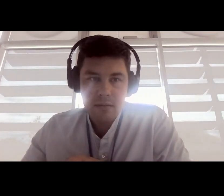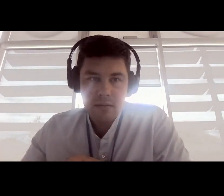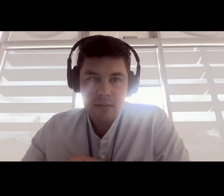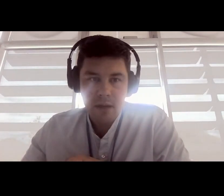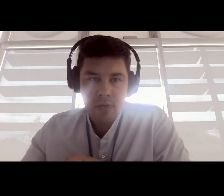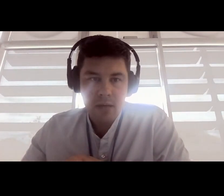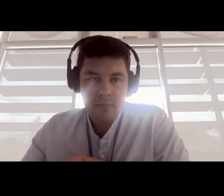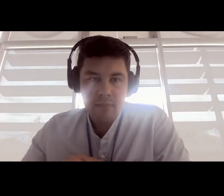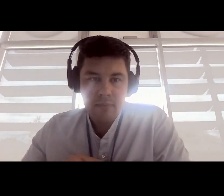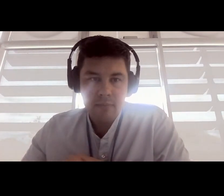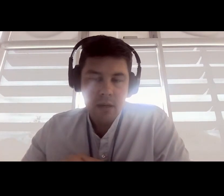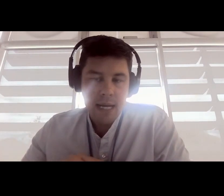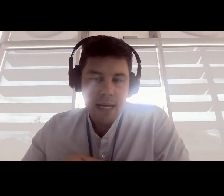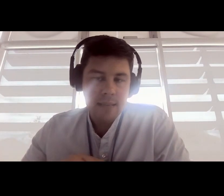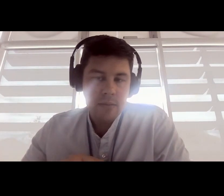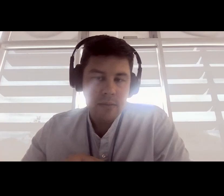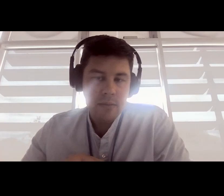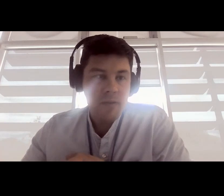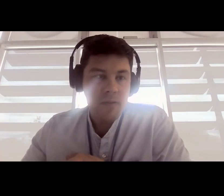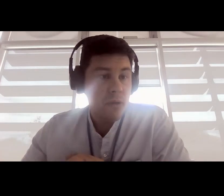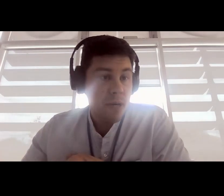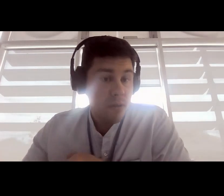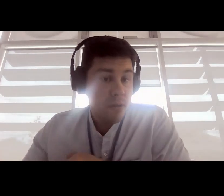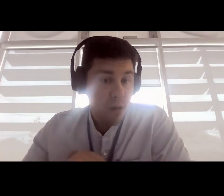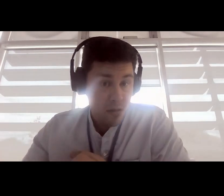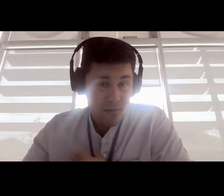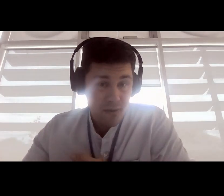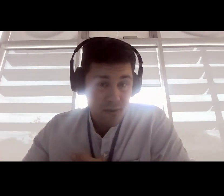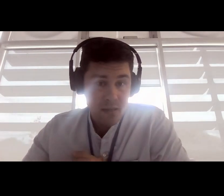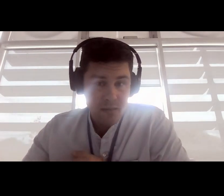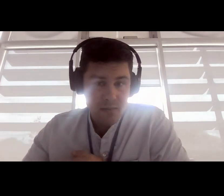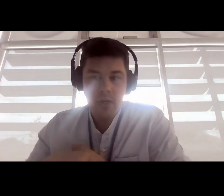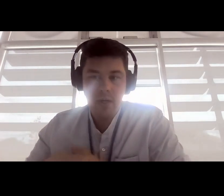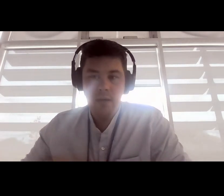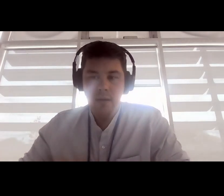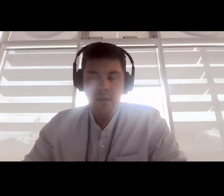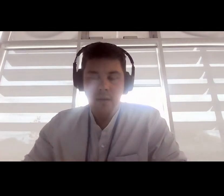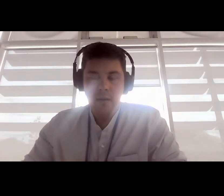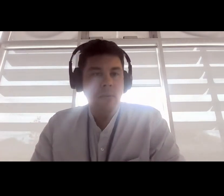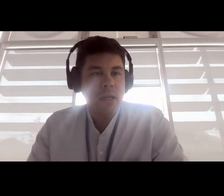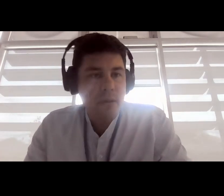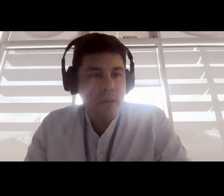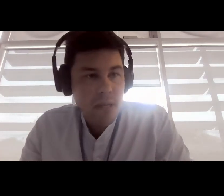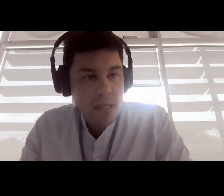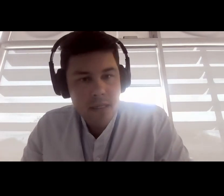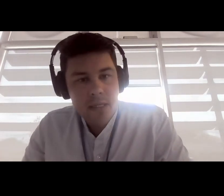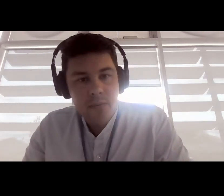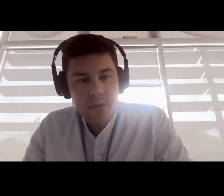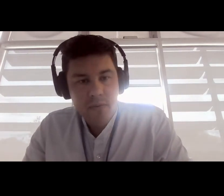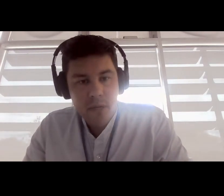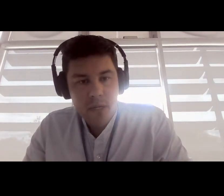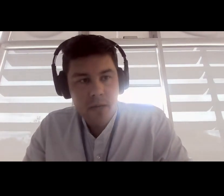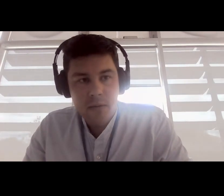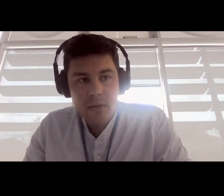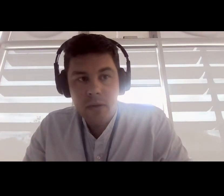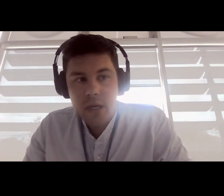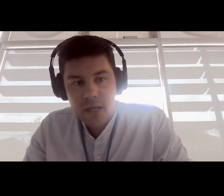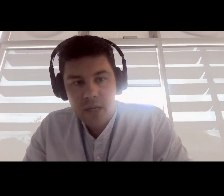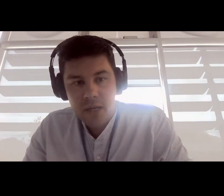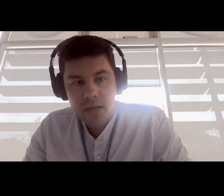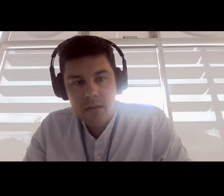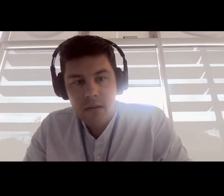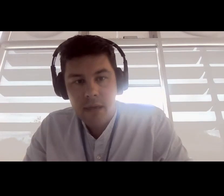is a no-brainer. And what I've spoken about cost of this service, we make sure that this is accessible to everybody. So we're